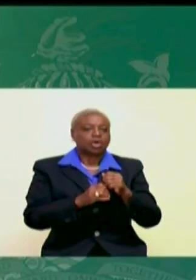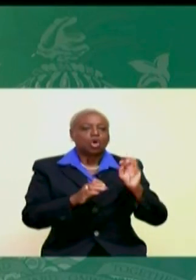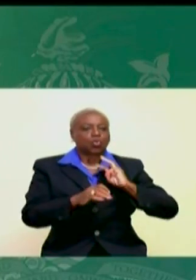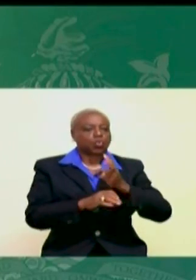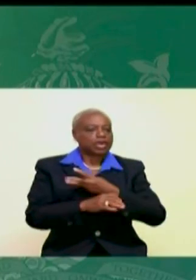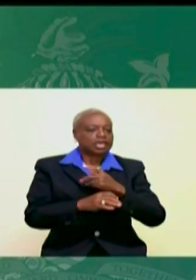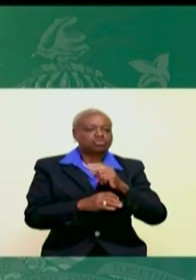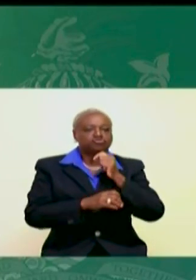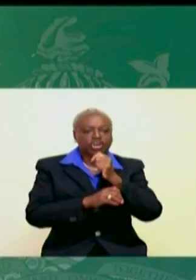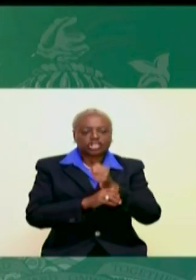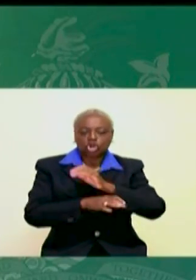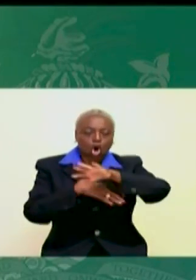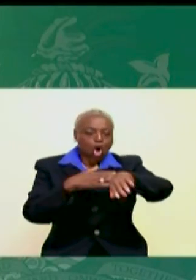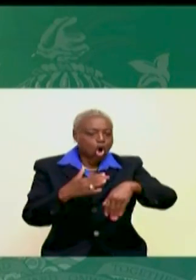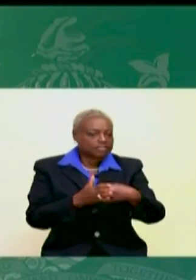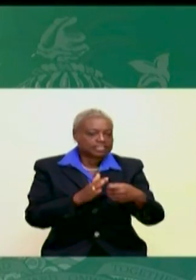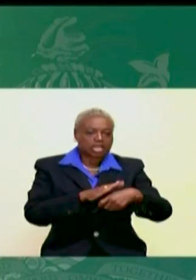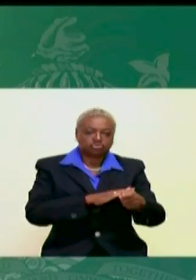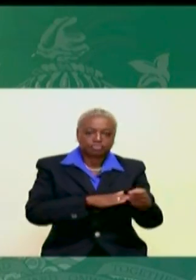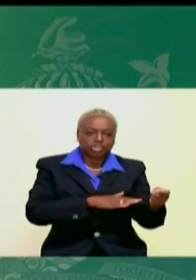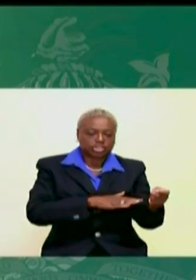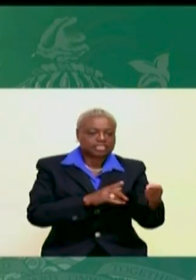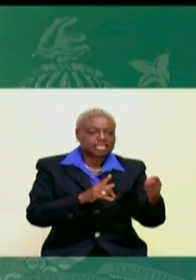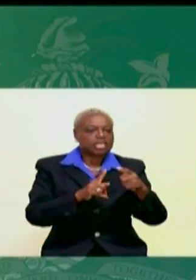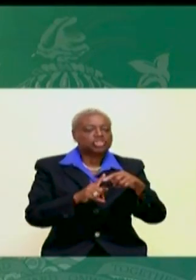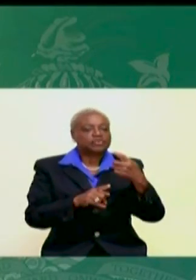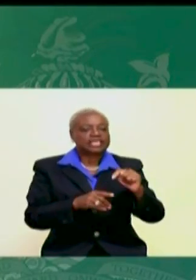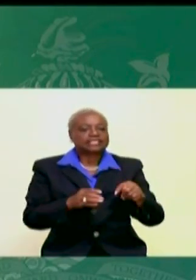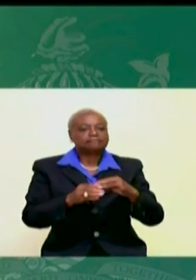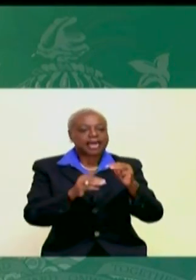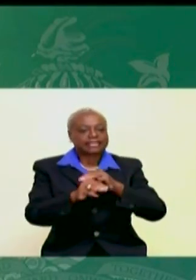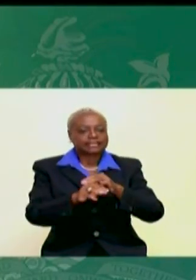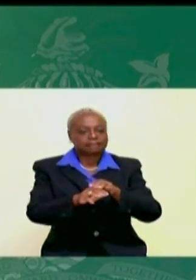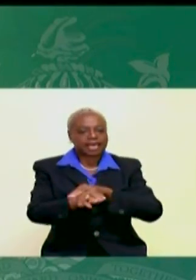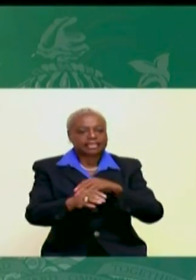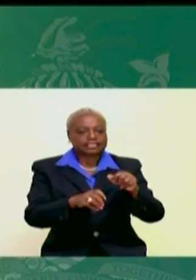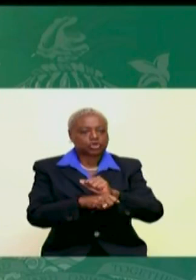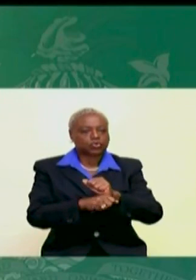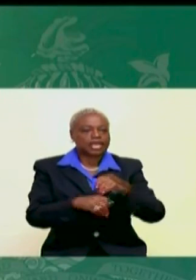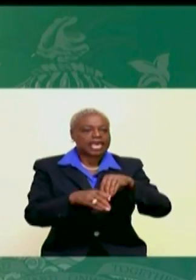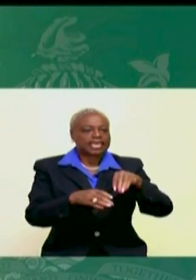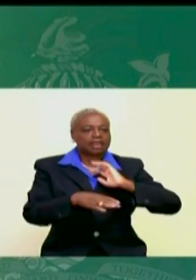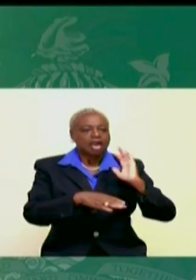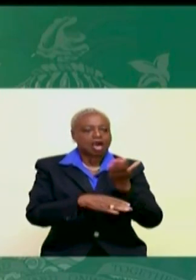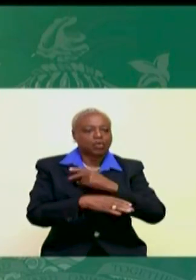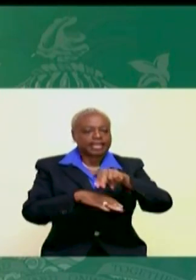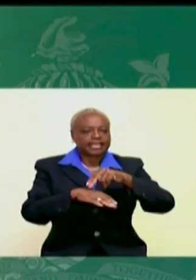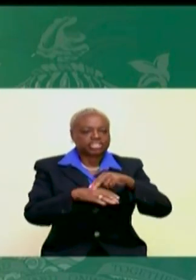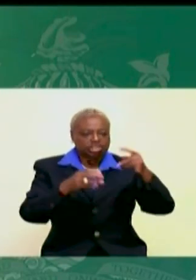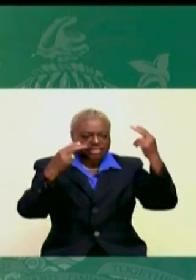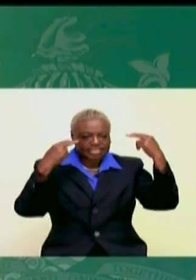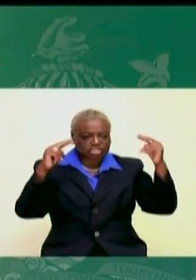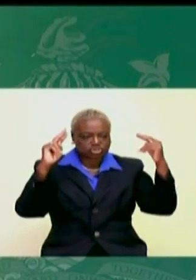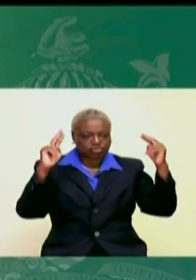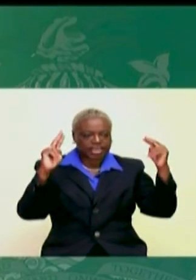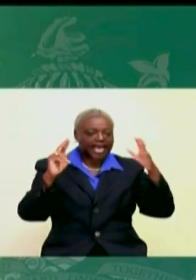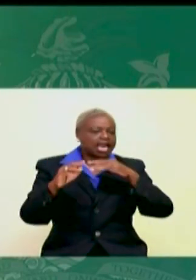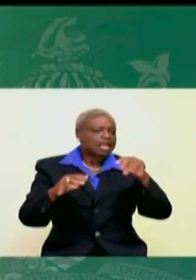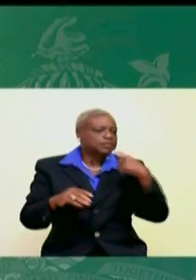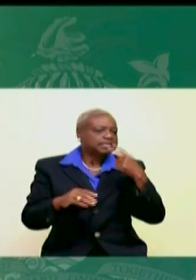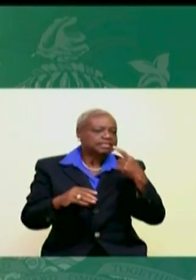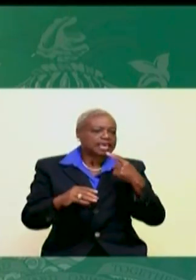all of his contributions to this significant milestone in our nation's history, and we express our